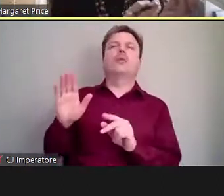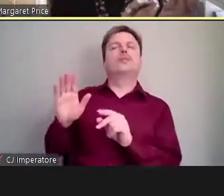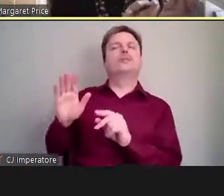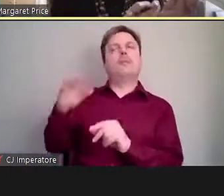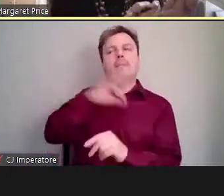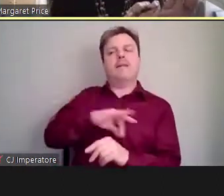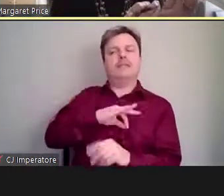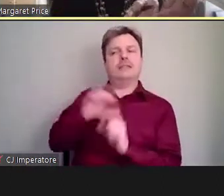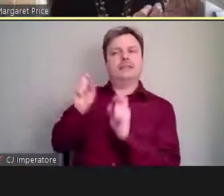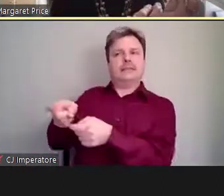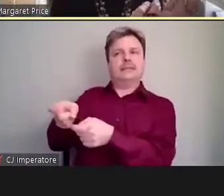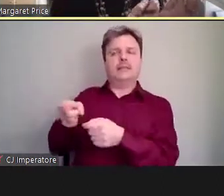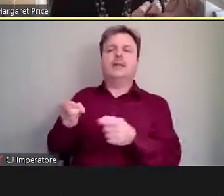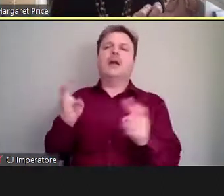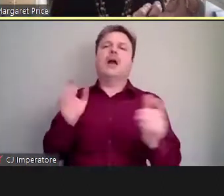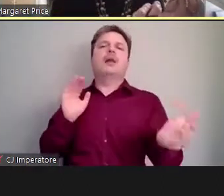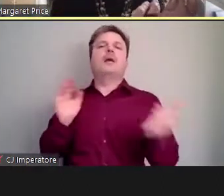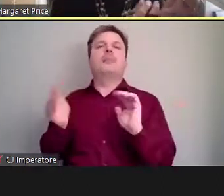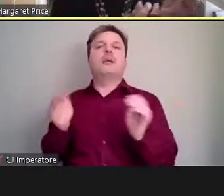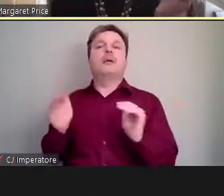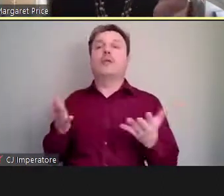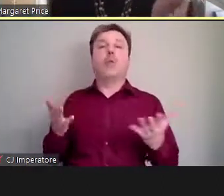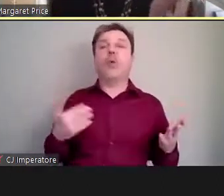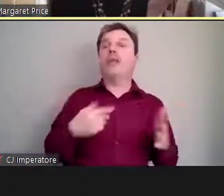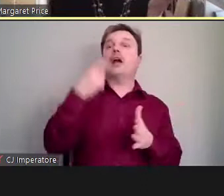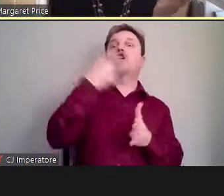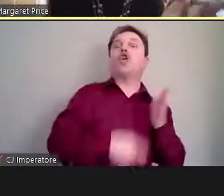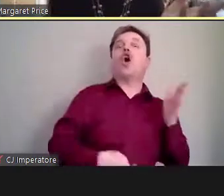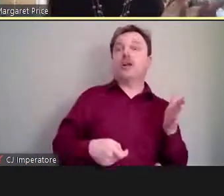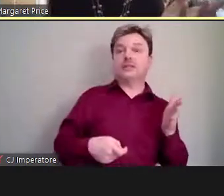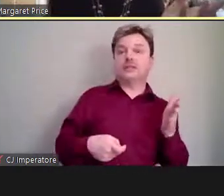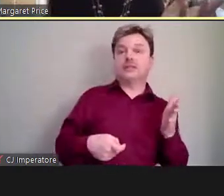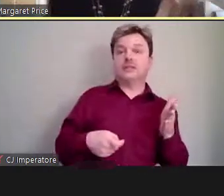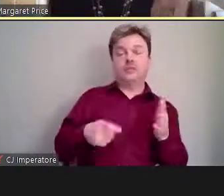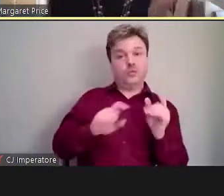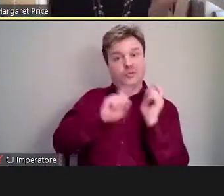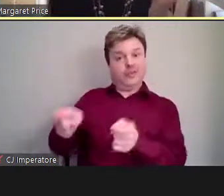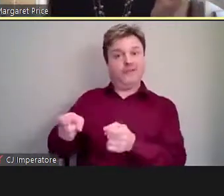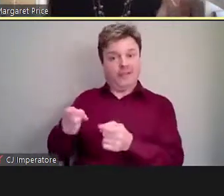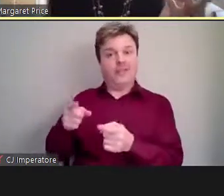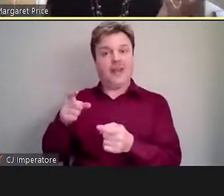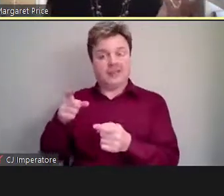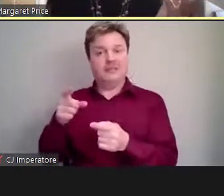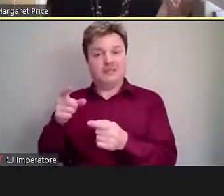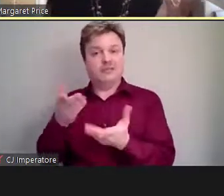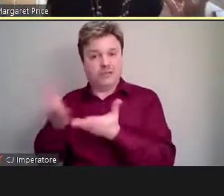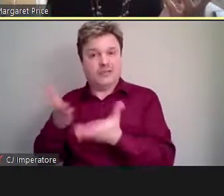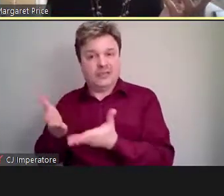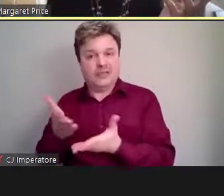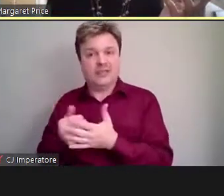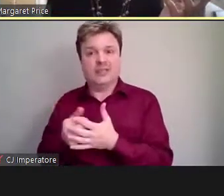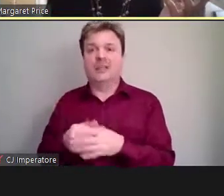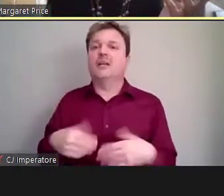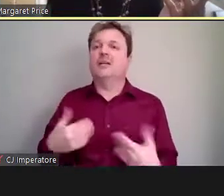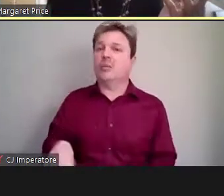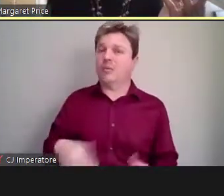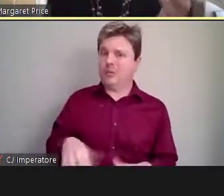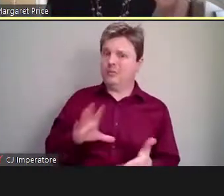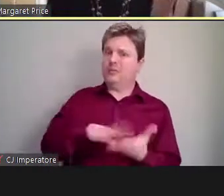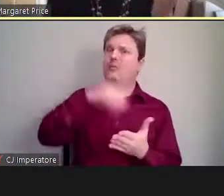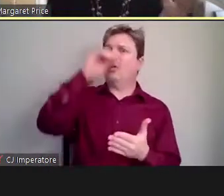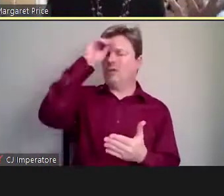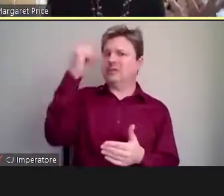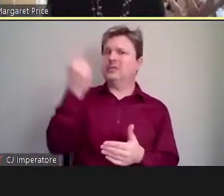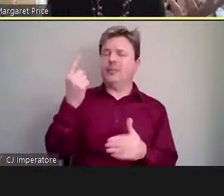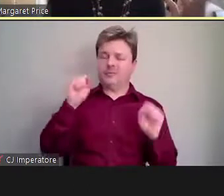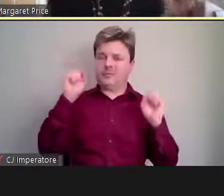those benefits actually cost to make use of can be very illuminating. Again, I don't think this is necessarily a group that needs to